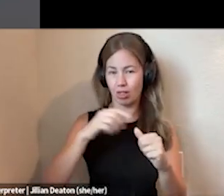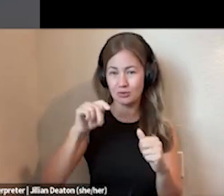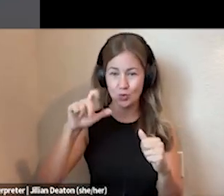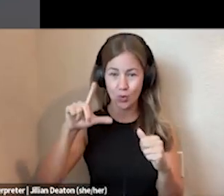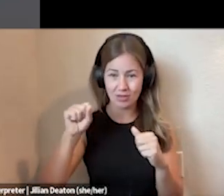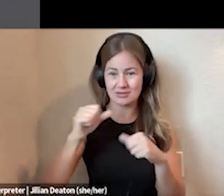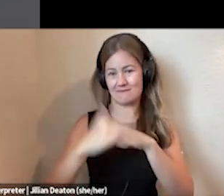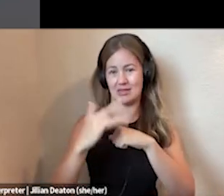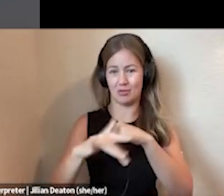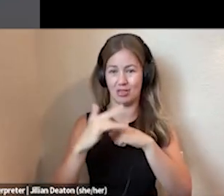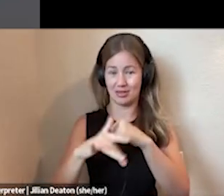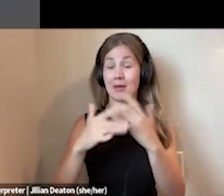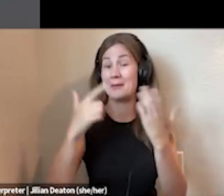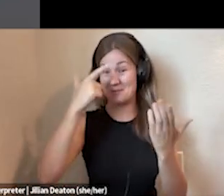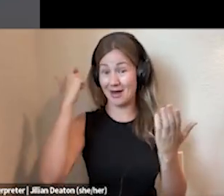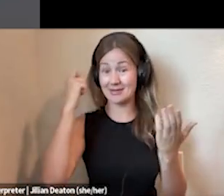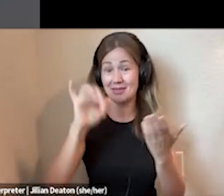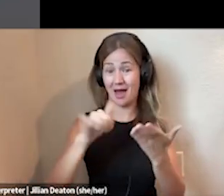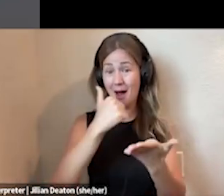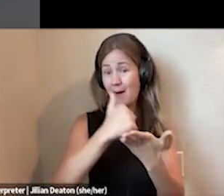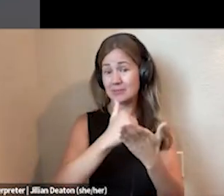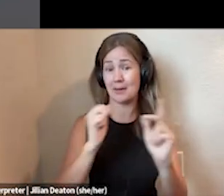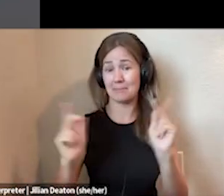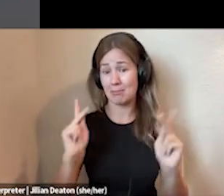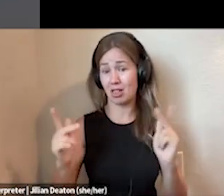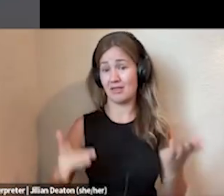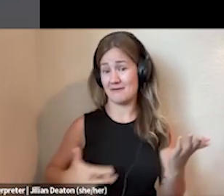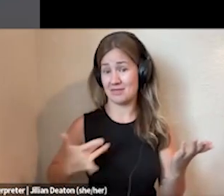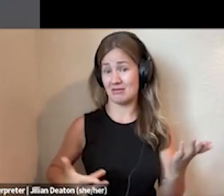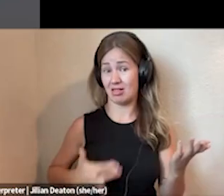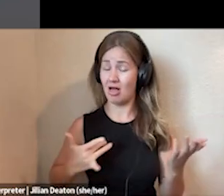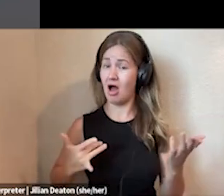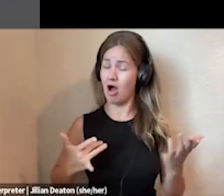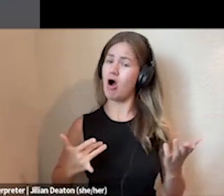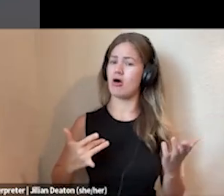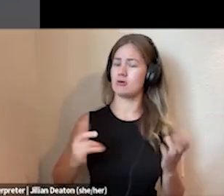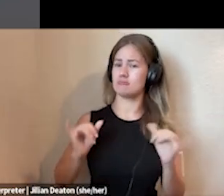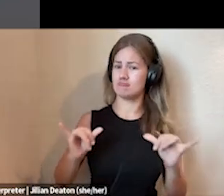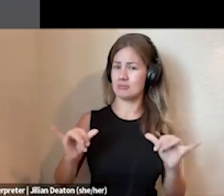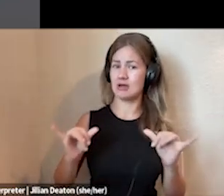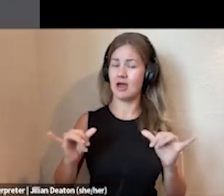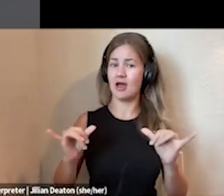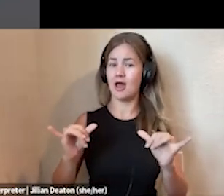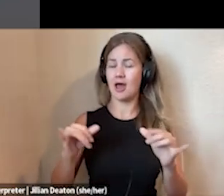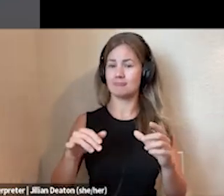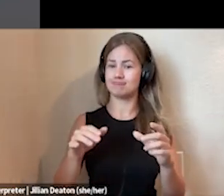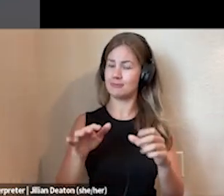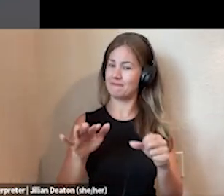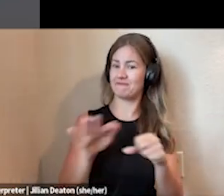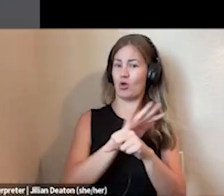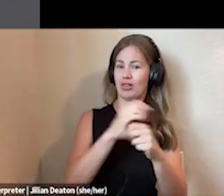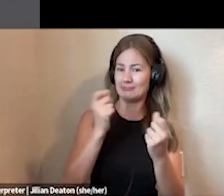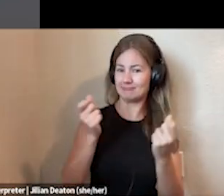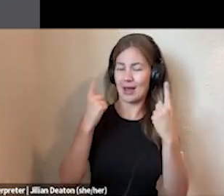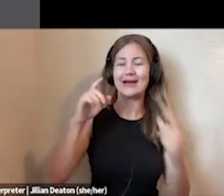fundraising, because it helps people feel an embodied understanding. As movement professionals, you understand what embodied.